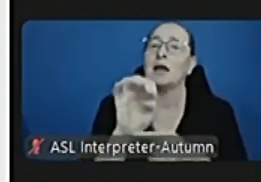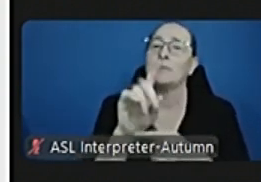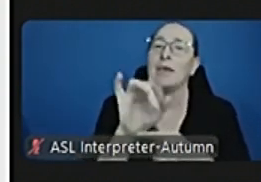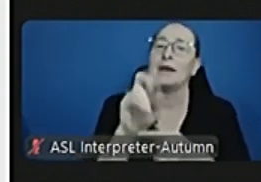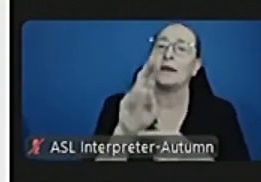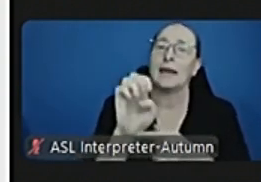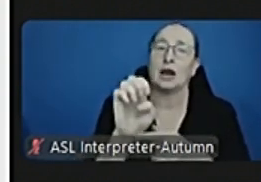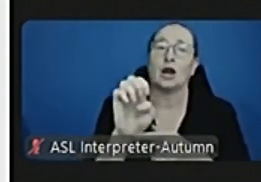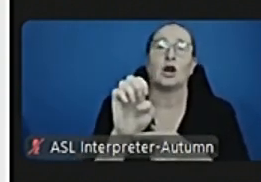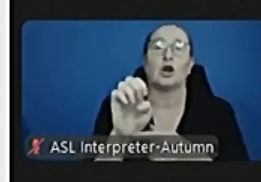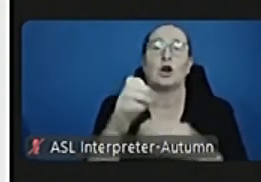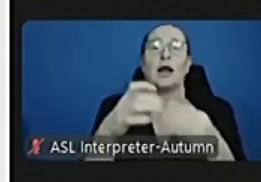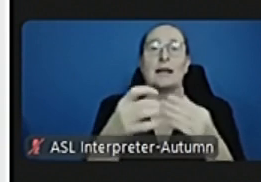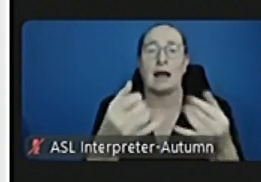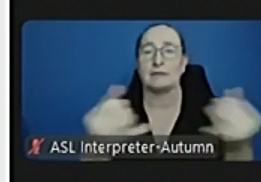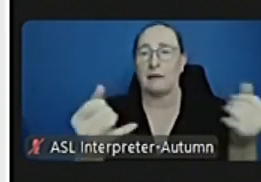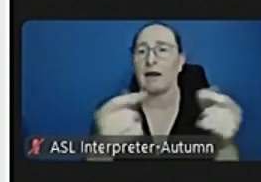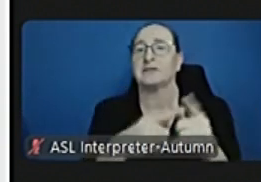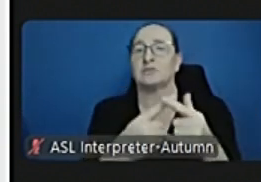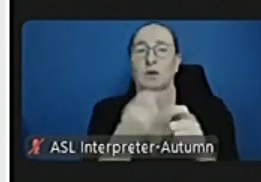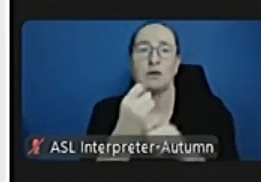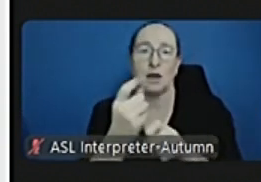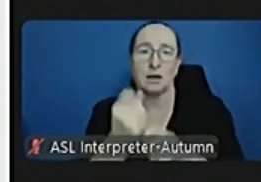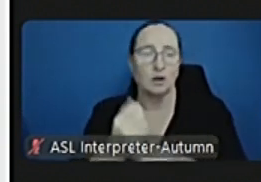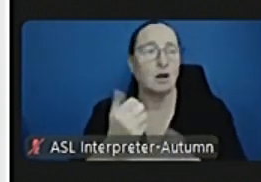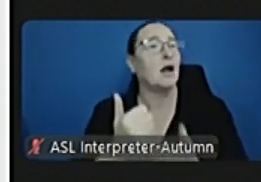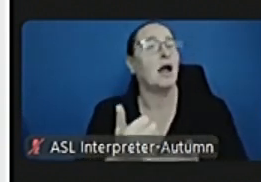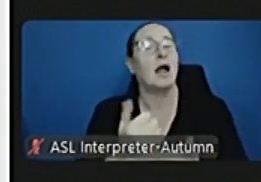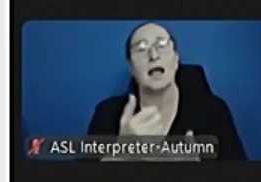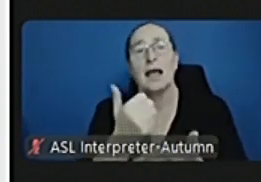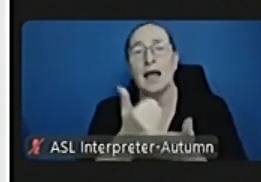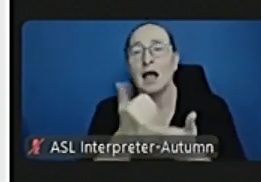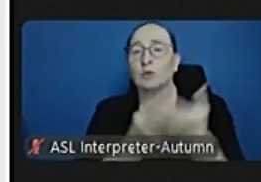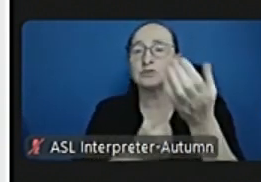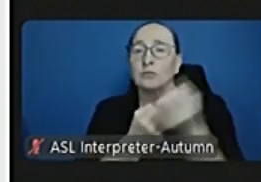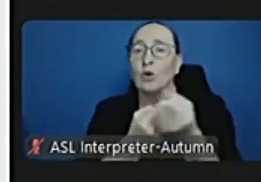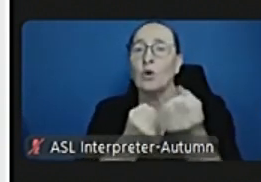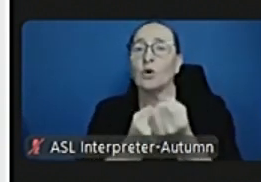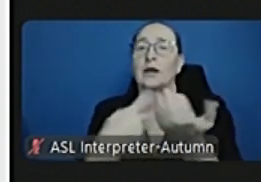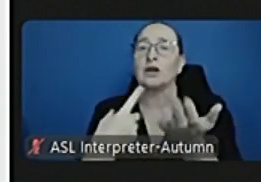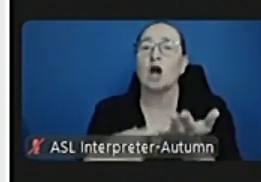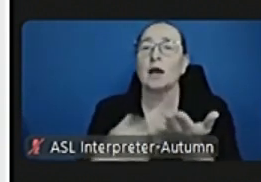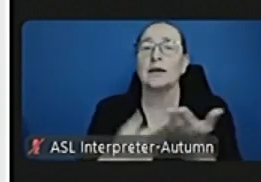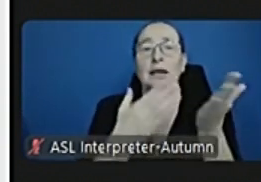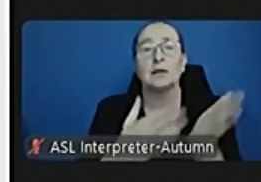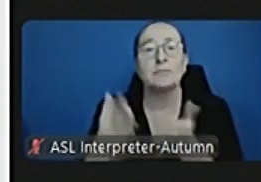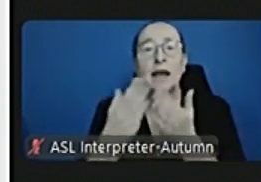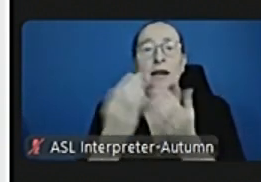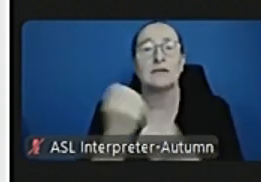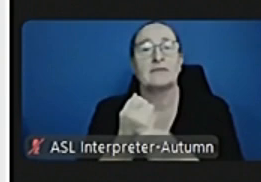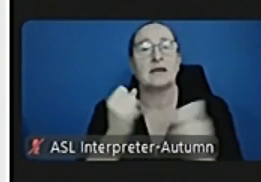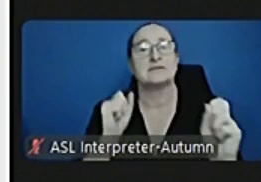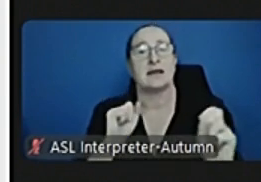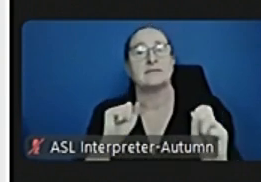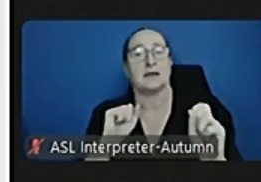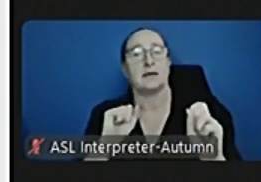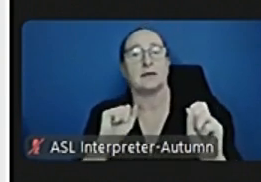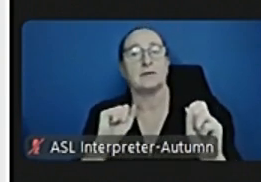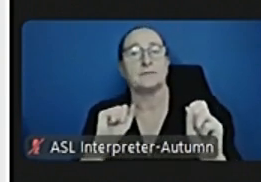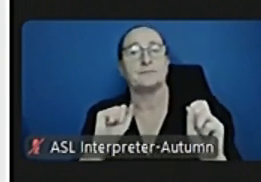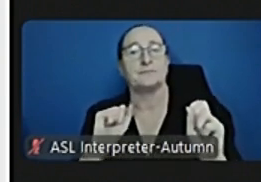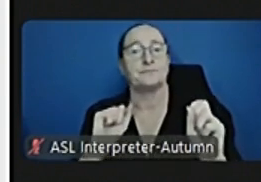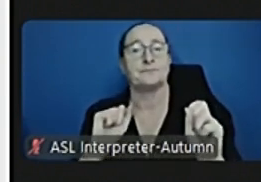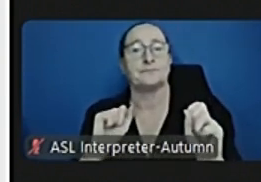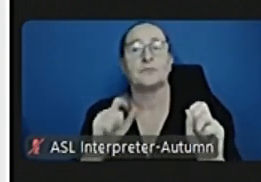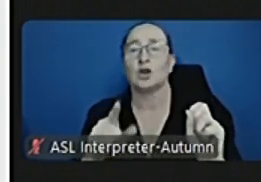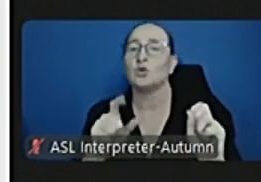wellness. But this is where we say we got to start supporting and start talking and planning about the safety. This is, we've got to make